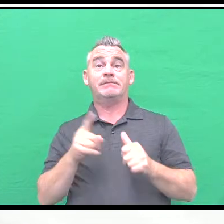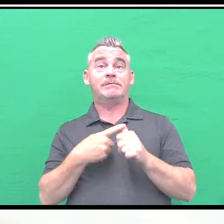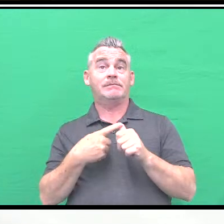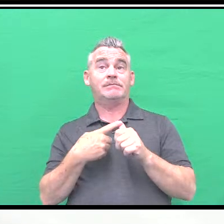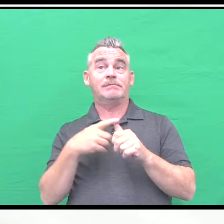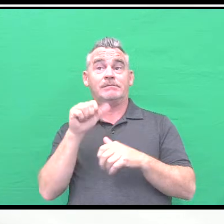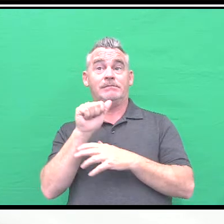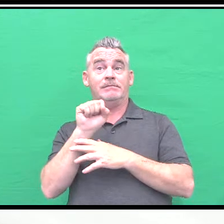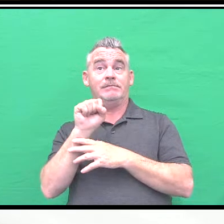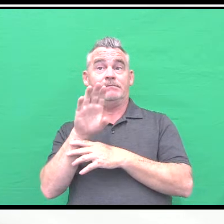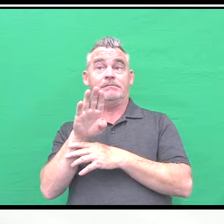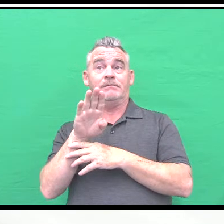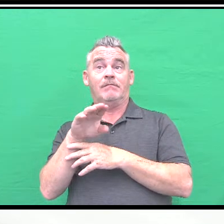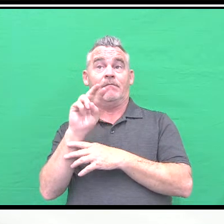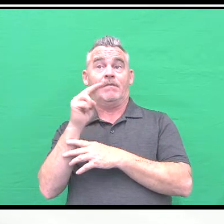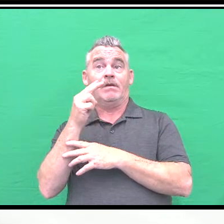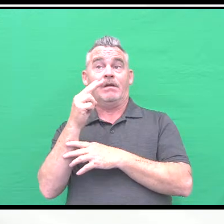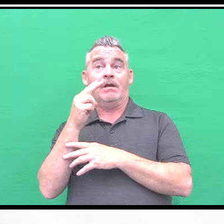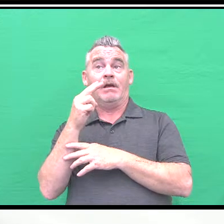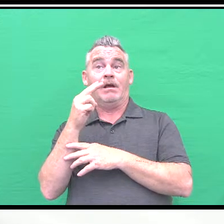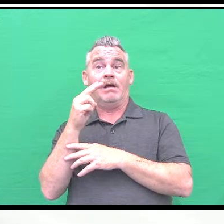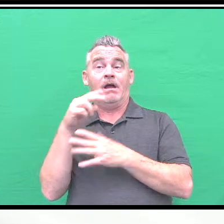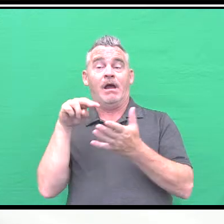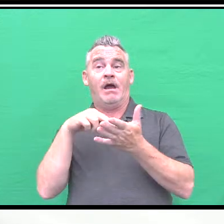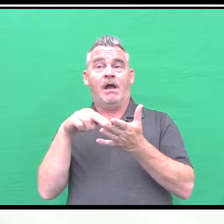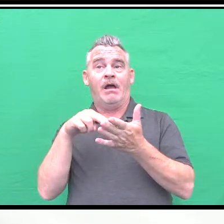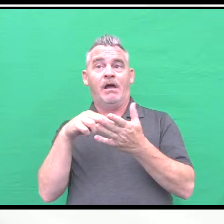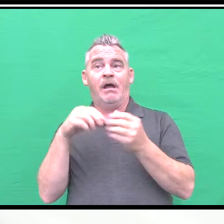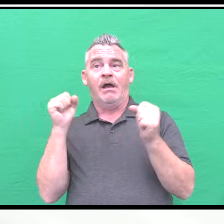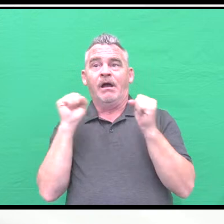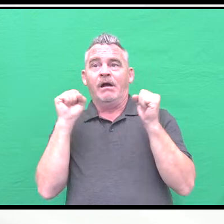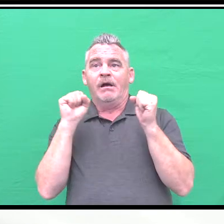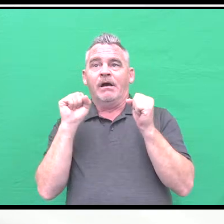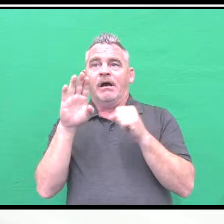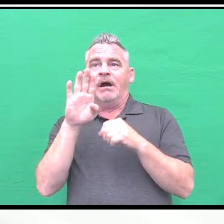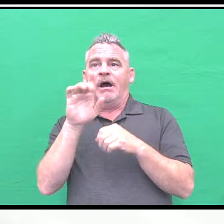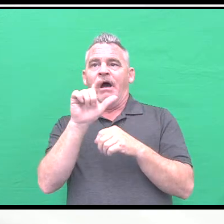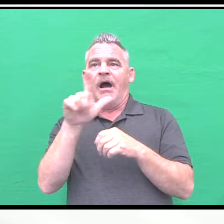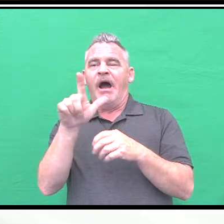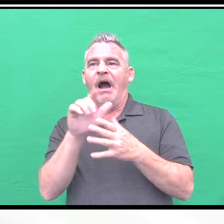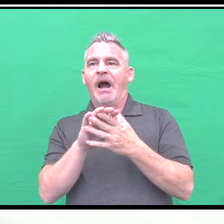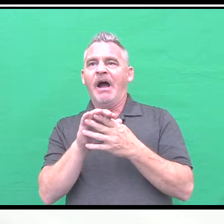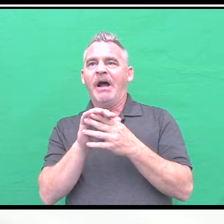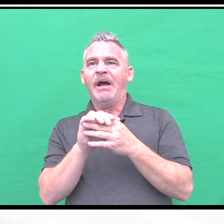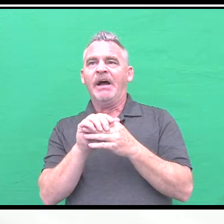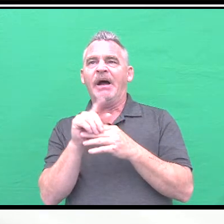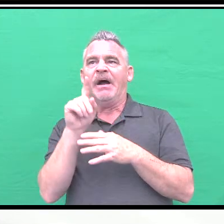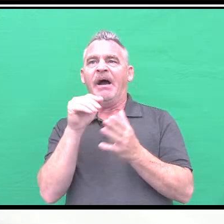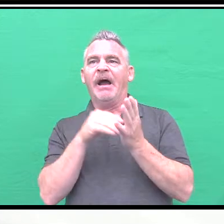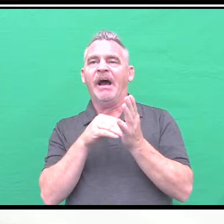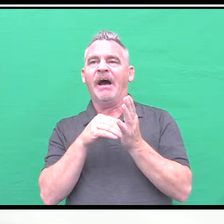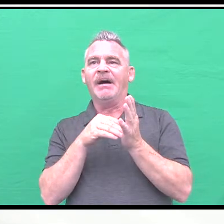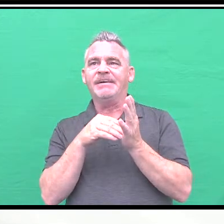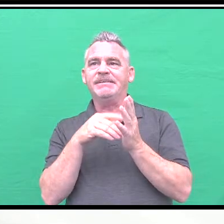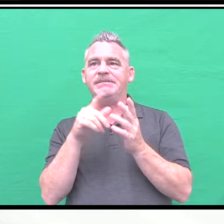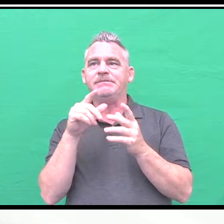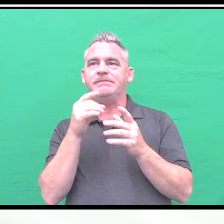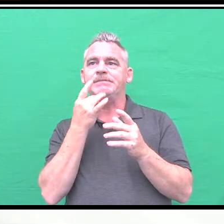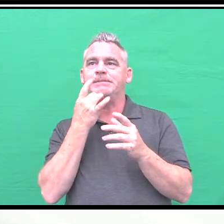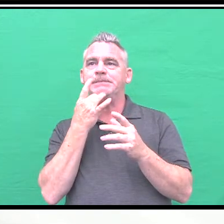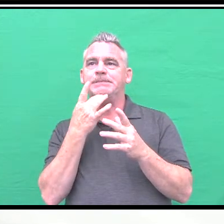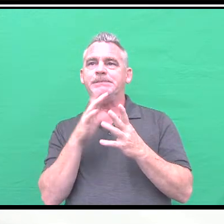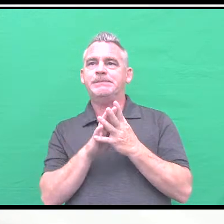ASB just held our second dance, the Winter Ball, A Night of a Thousand Lights, this past Saturday at the Palm Springs Air Museum right out